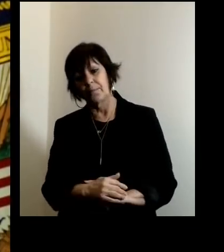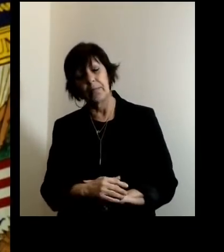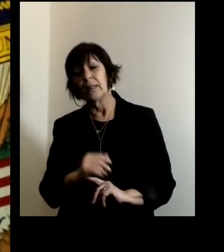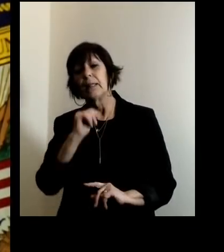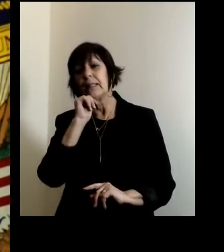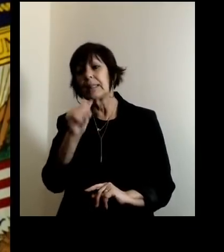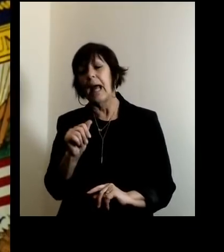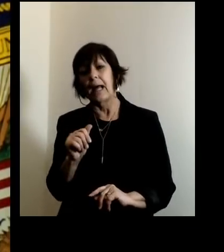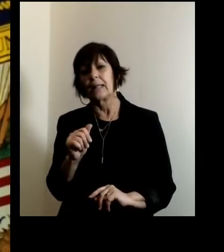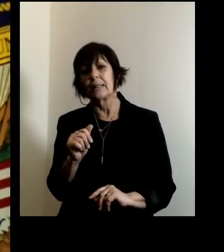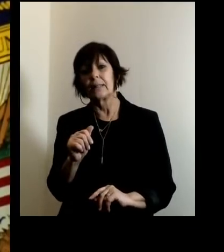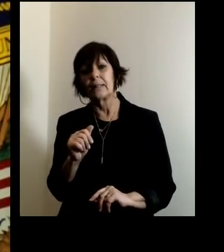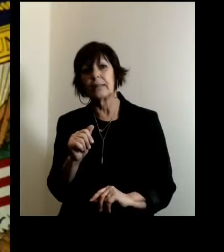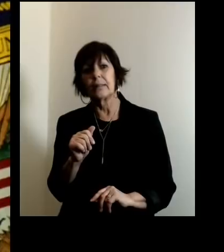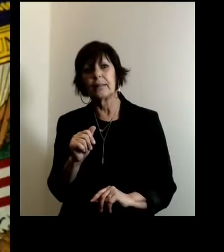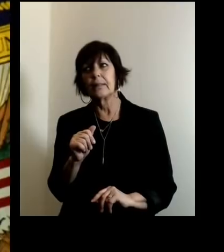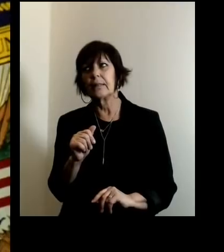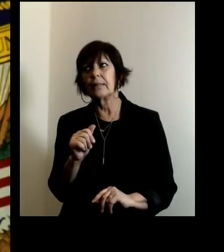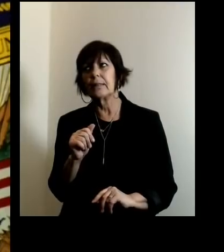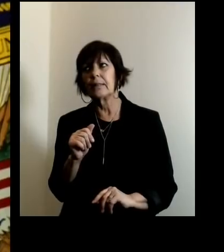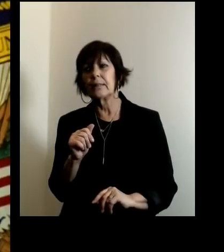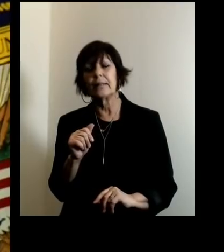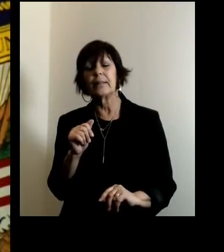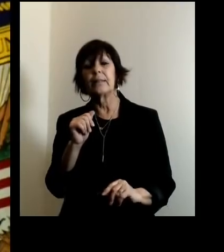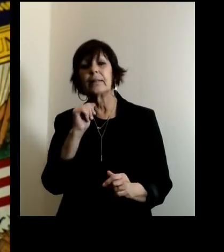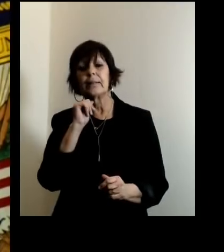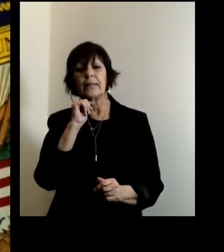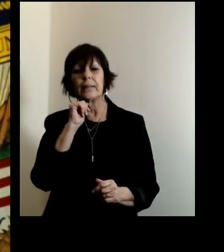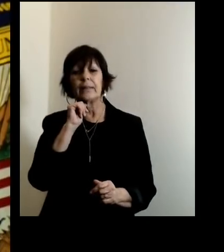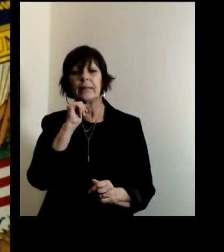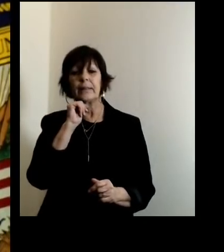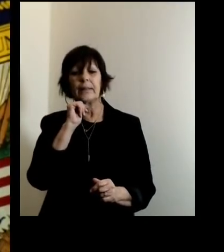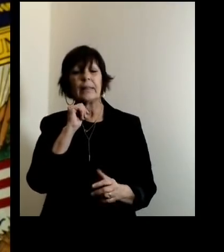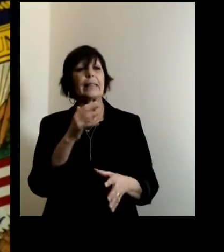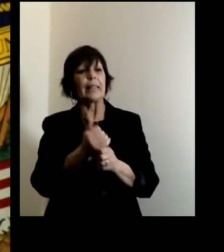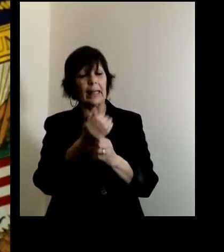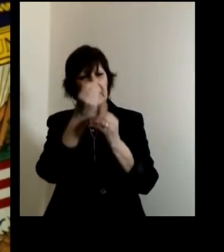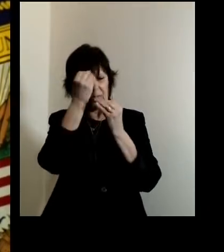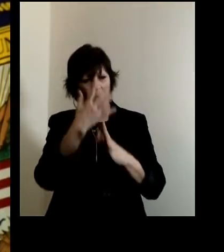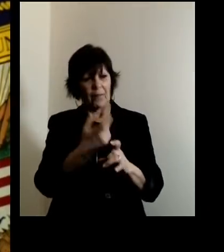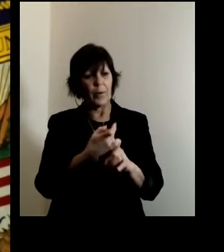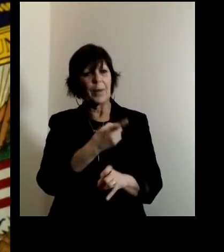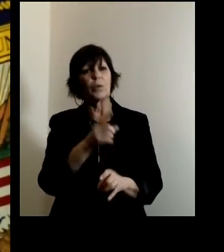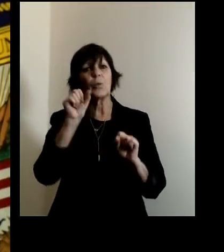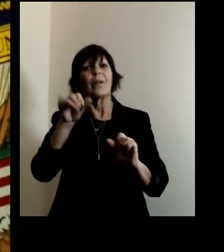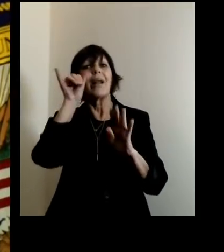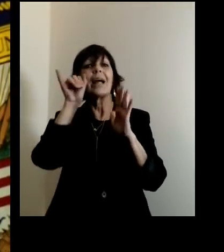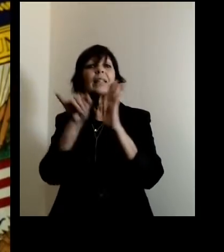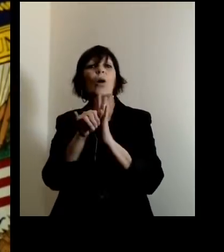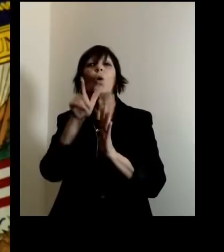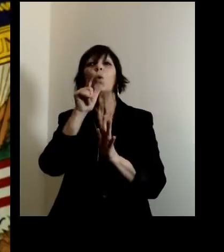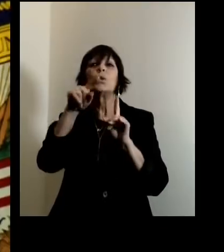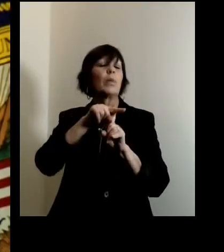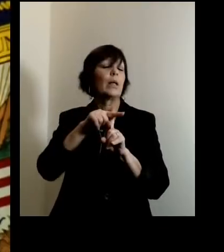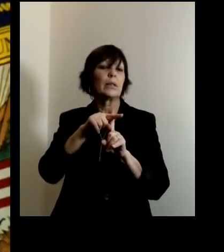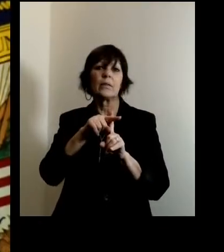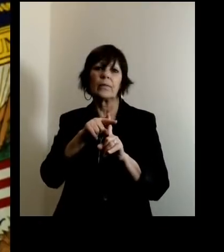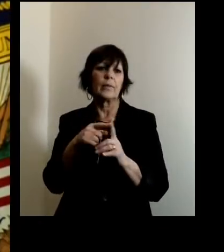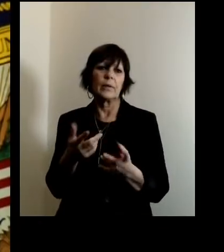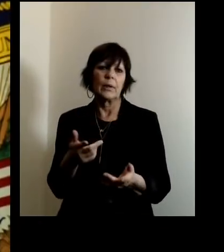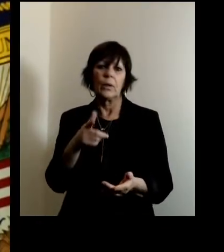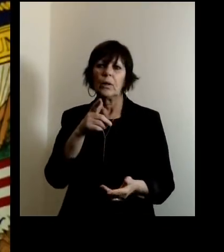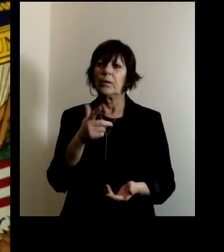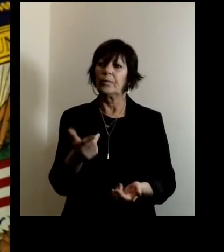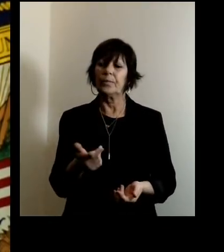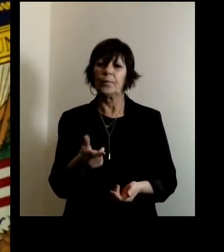not necessarily, and get the information from the individuals so we can identify who tested positive, who